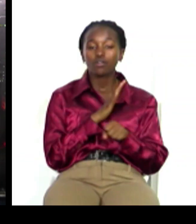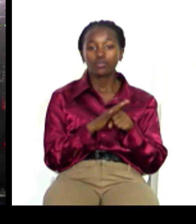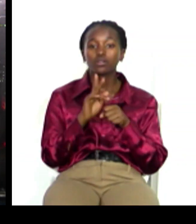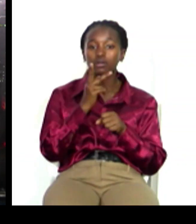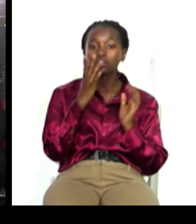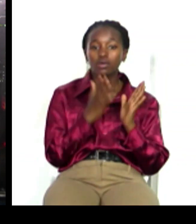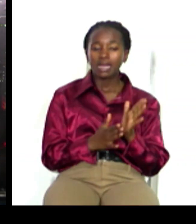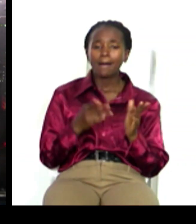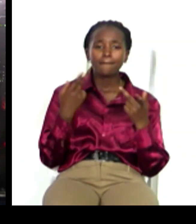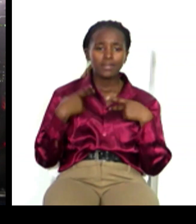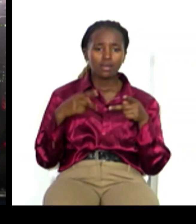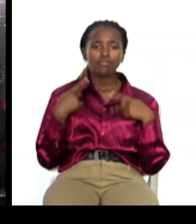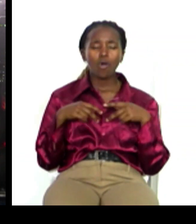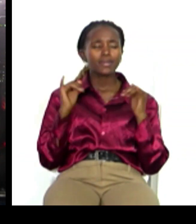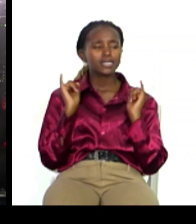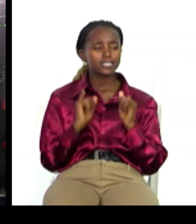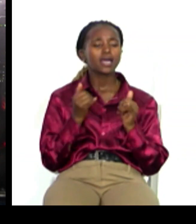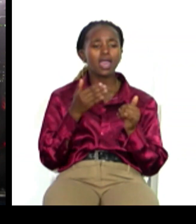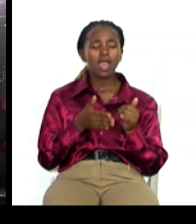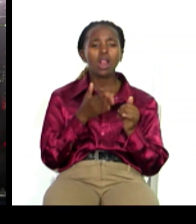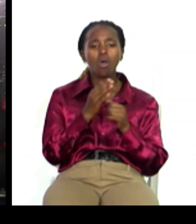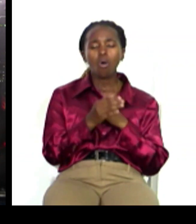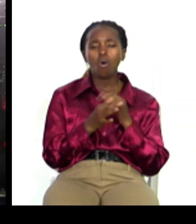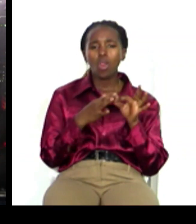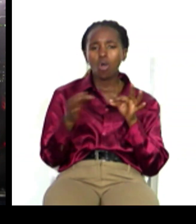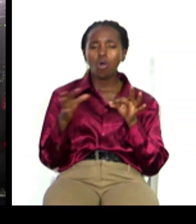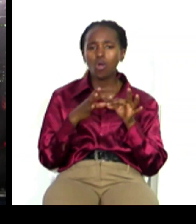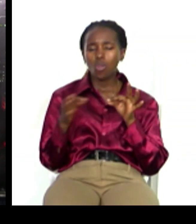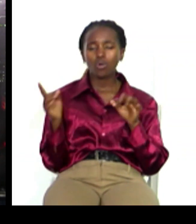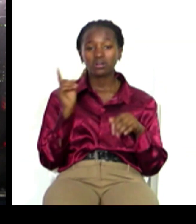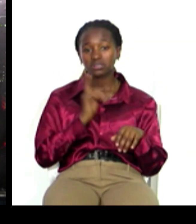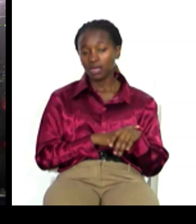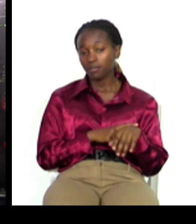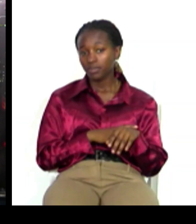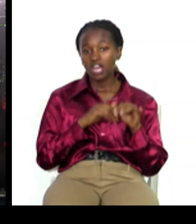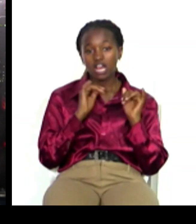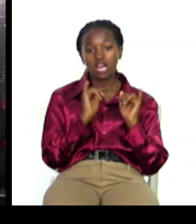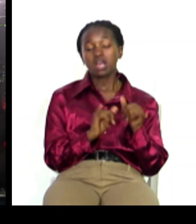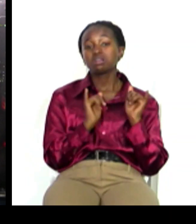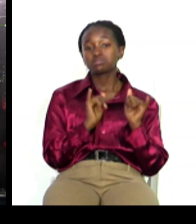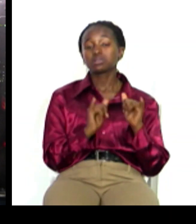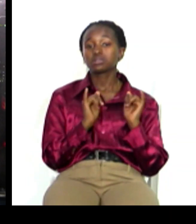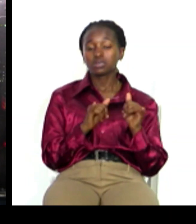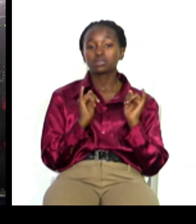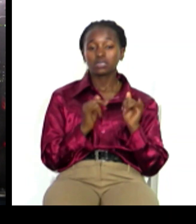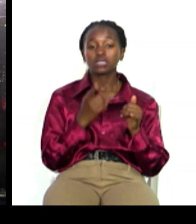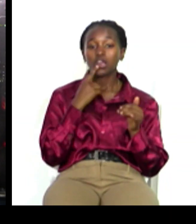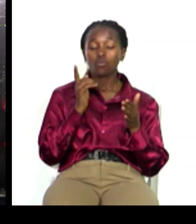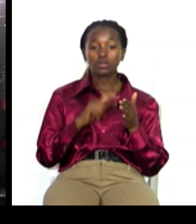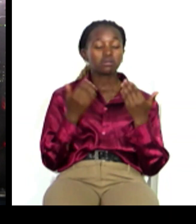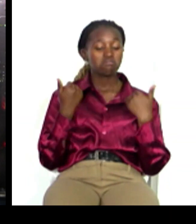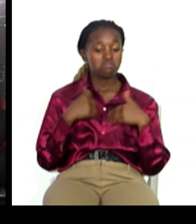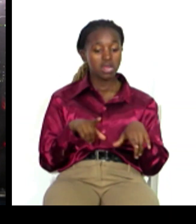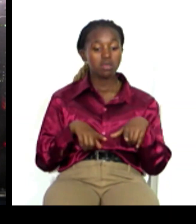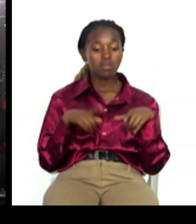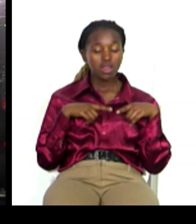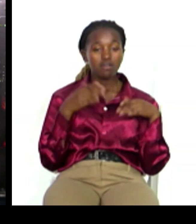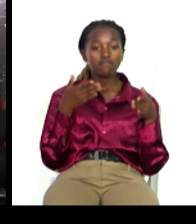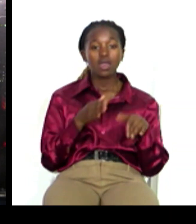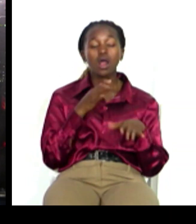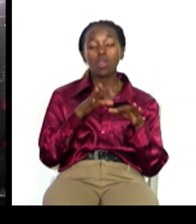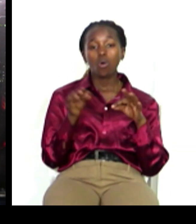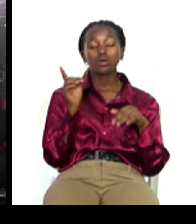can stay for so long. Ametoka huko Somalia kuja stay pale Garissa. Asema mimi nimekaa hapa long. Nimekaa sana.